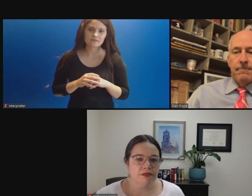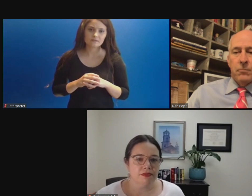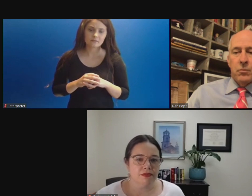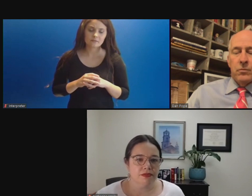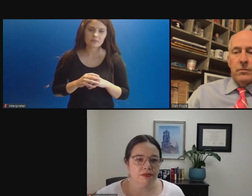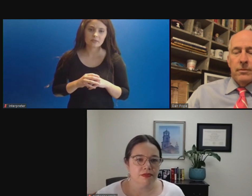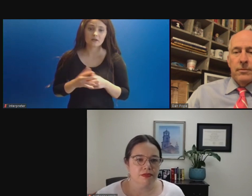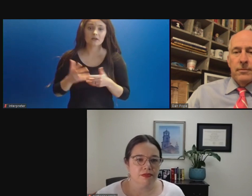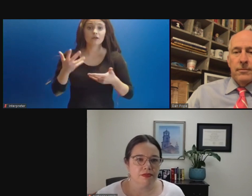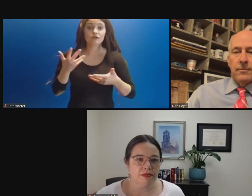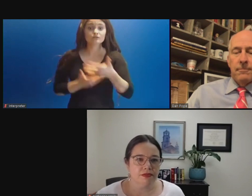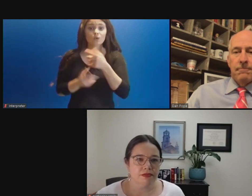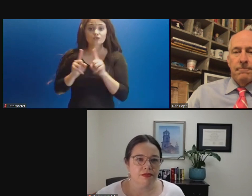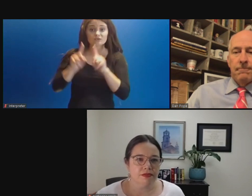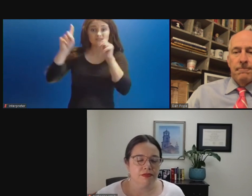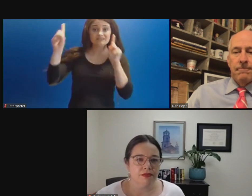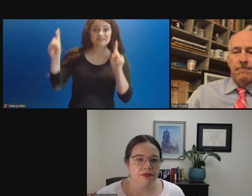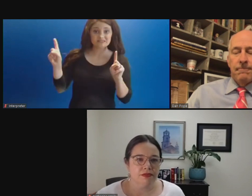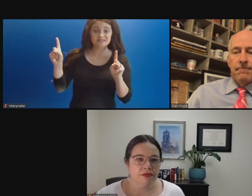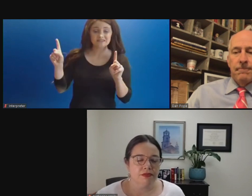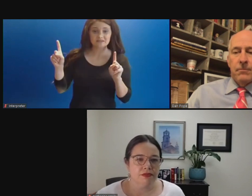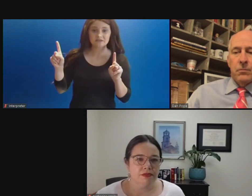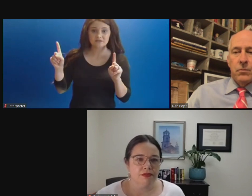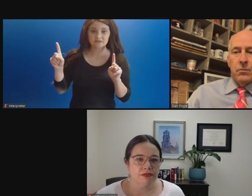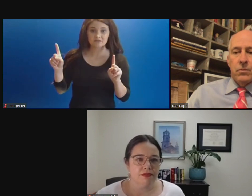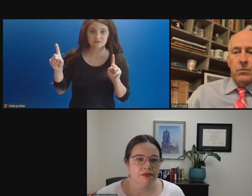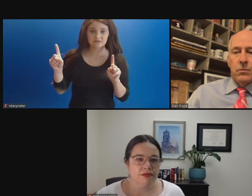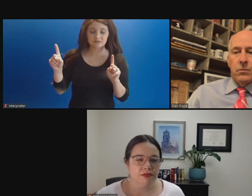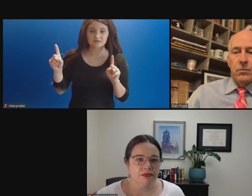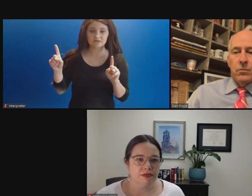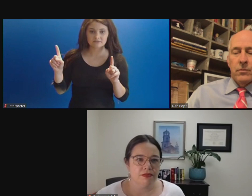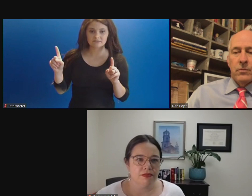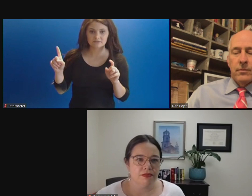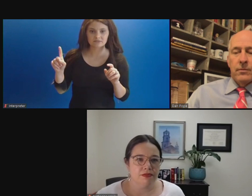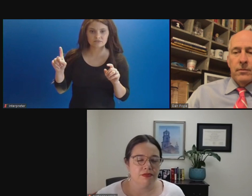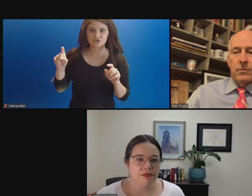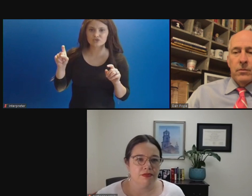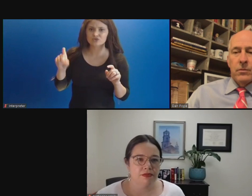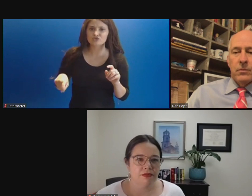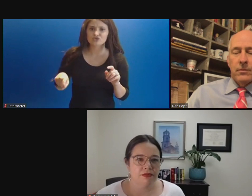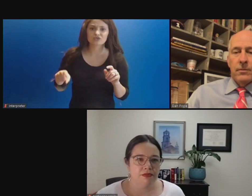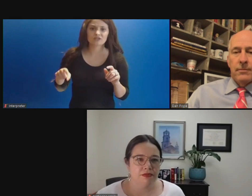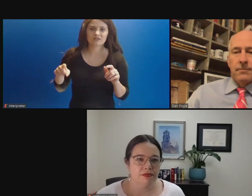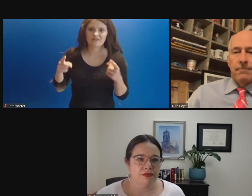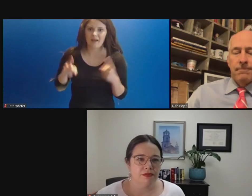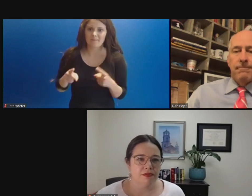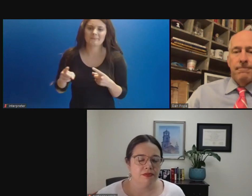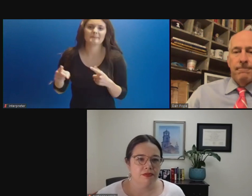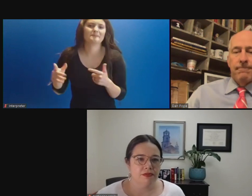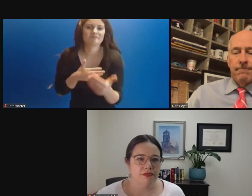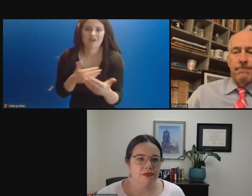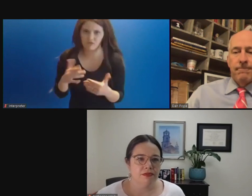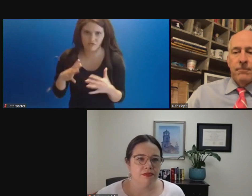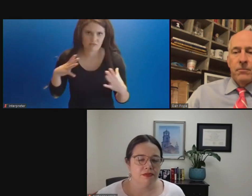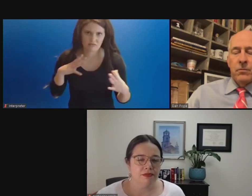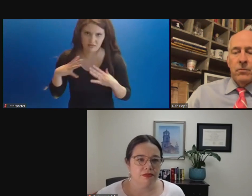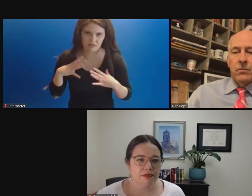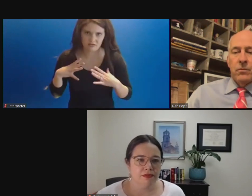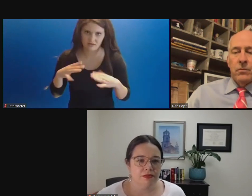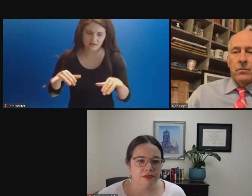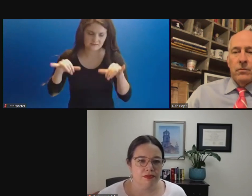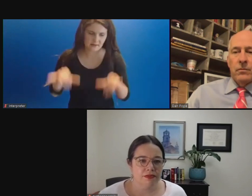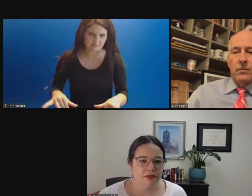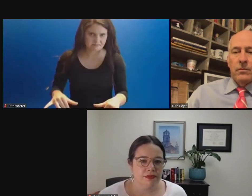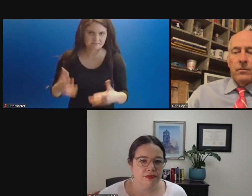social distancing. It should occur even though it's a holiday. And I know that